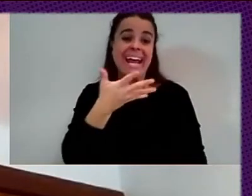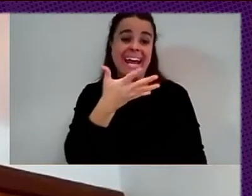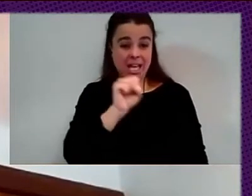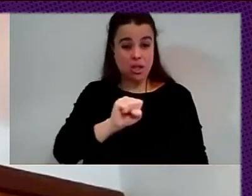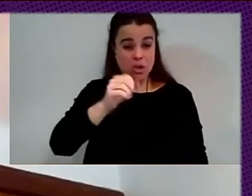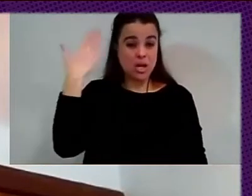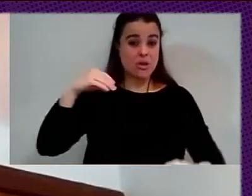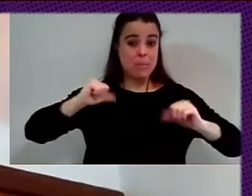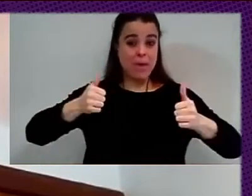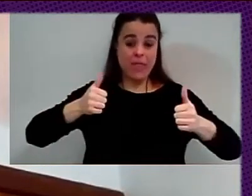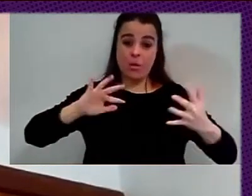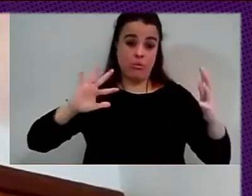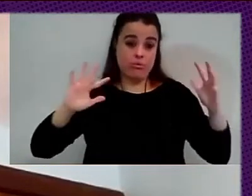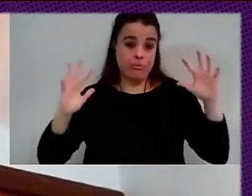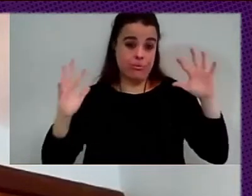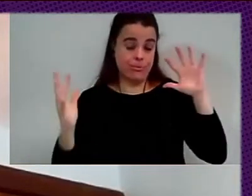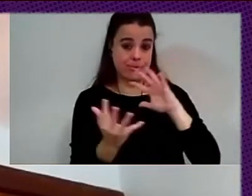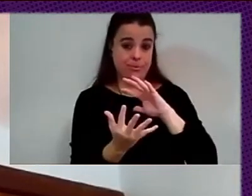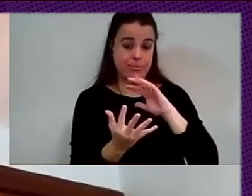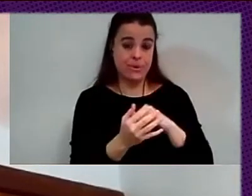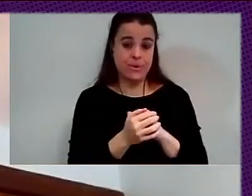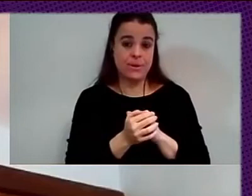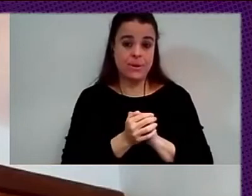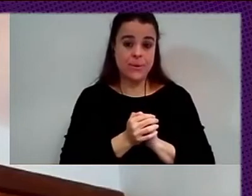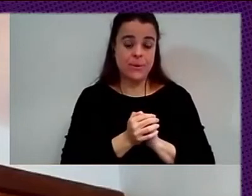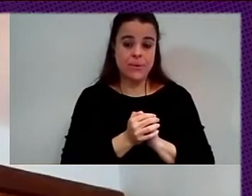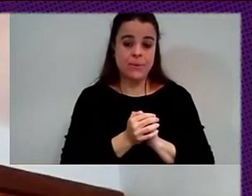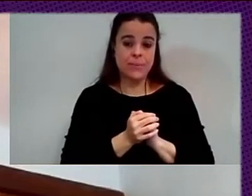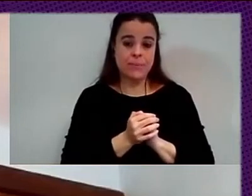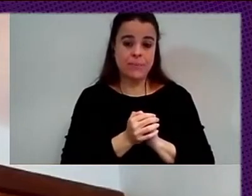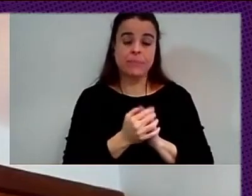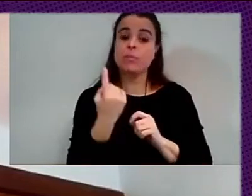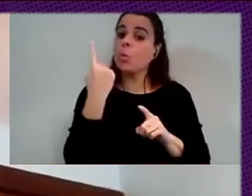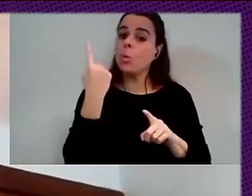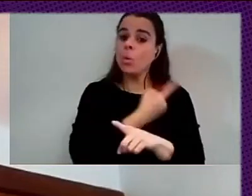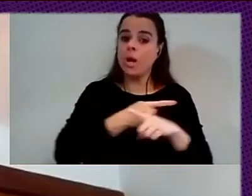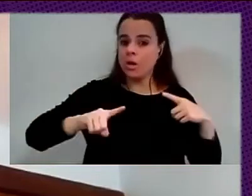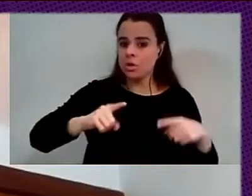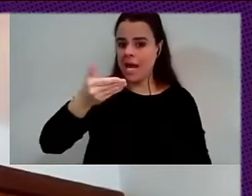One of the things that should stick out at people is that